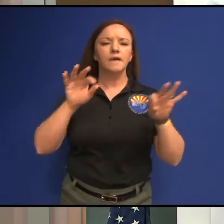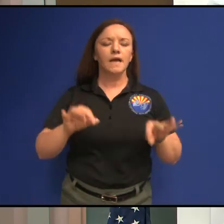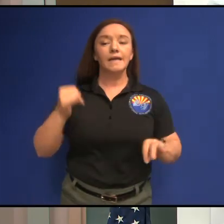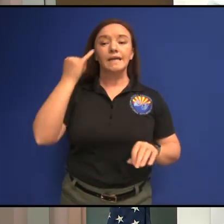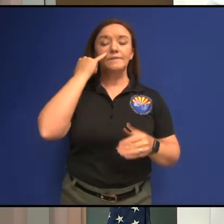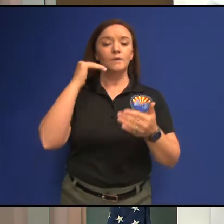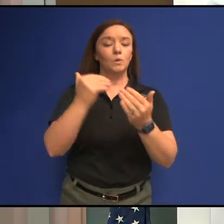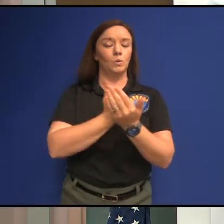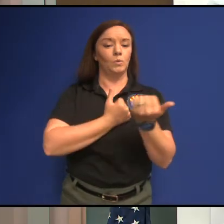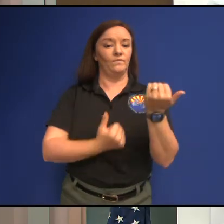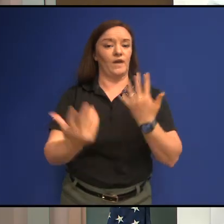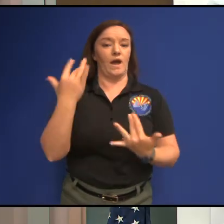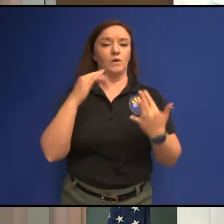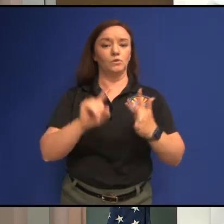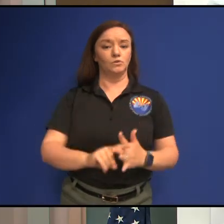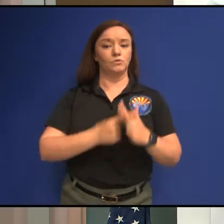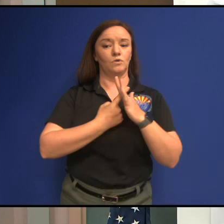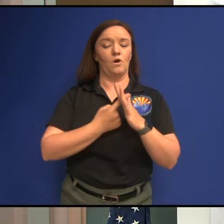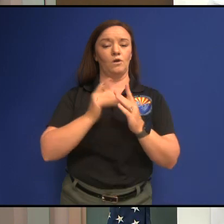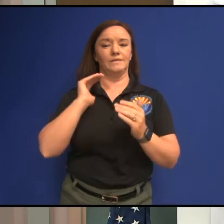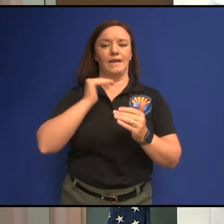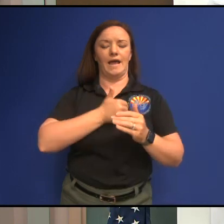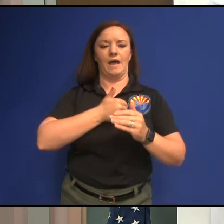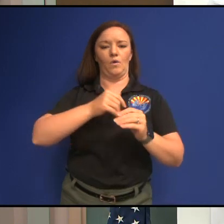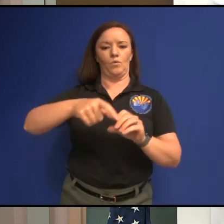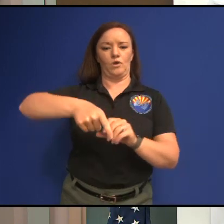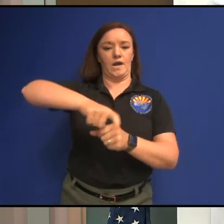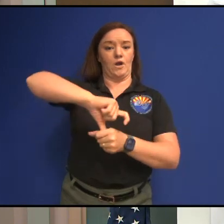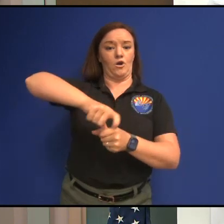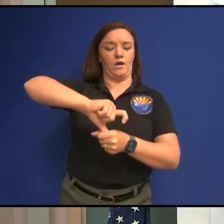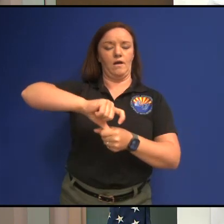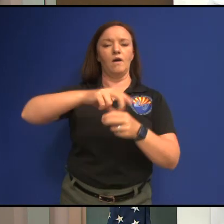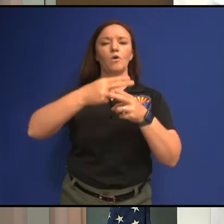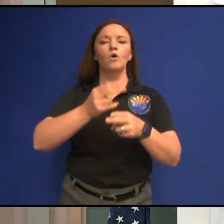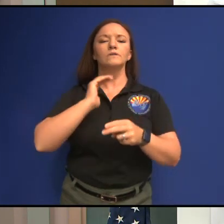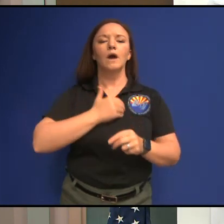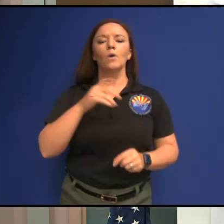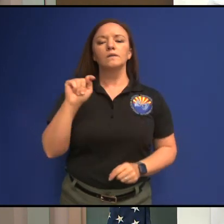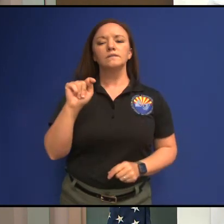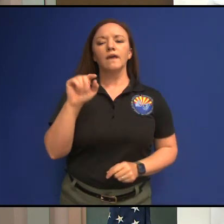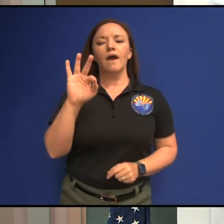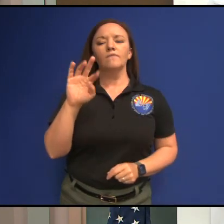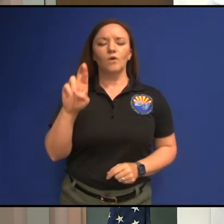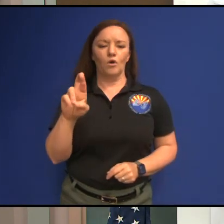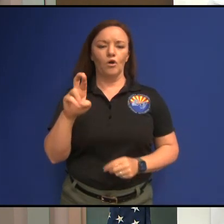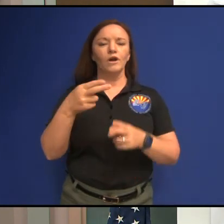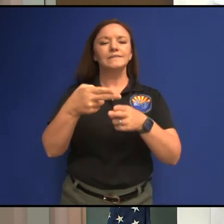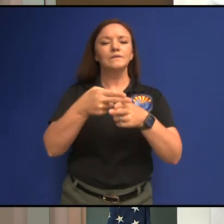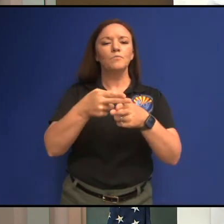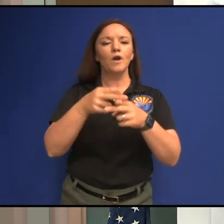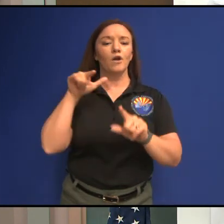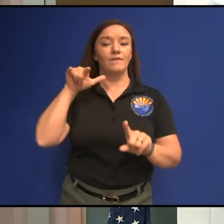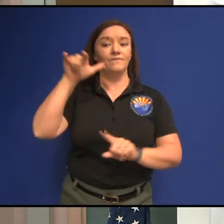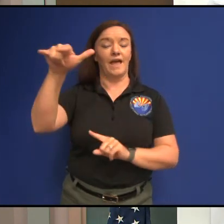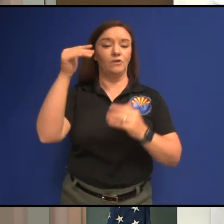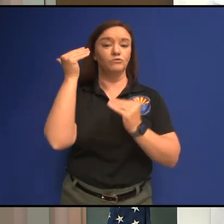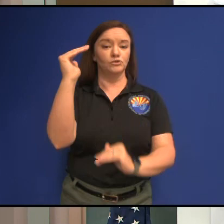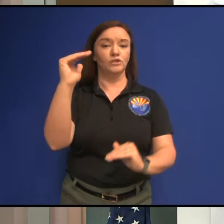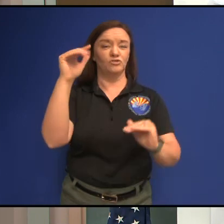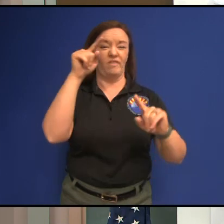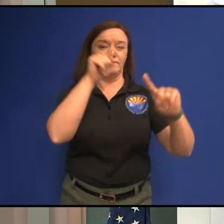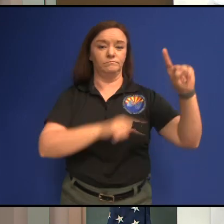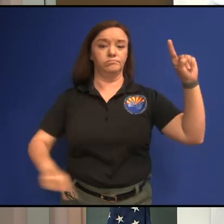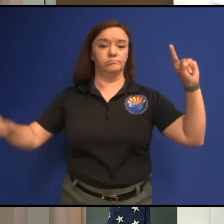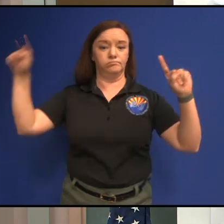fires in our area. It's what we call our temporary flight restriction area that covers our fire. And we'll have a group on the